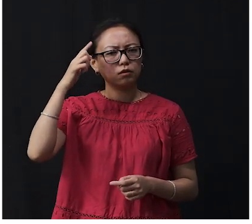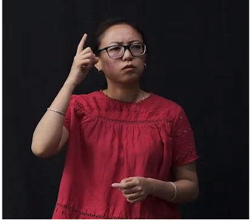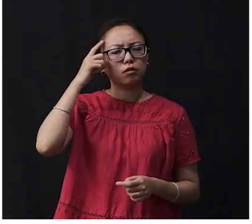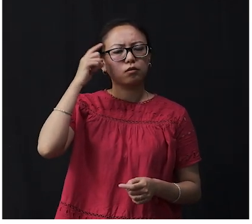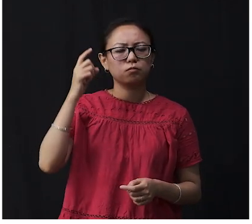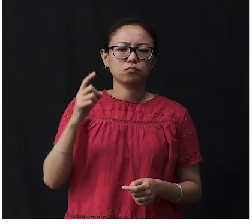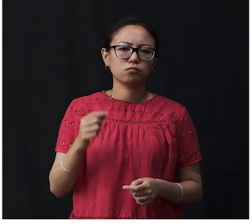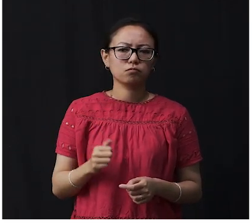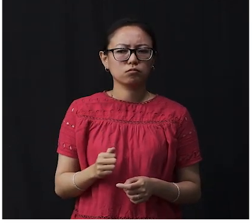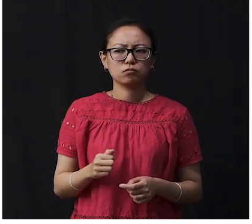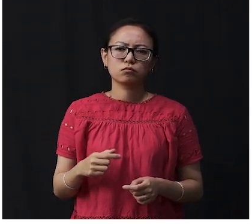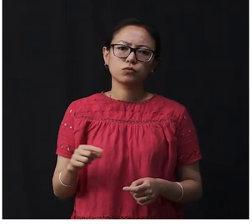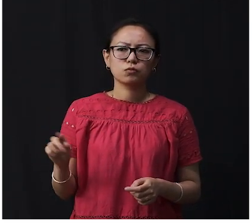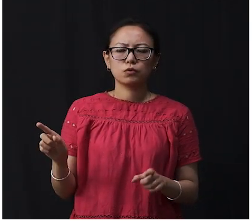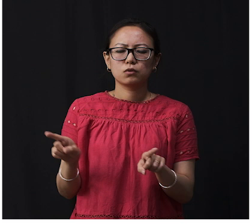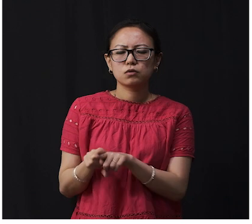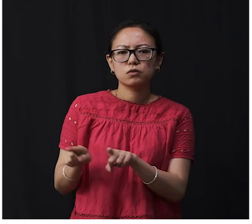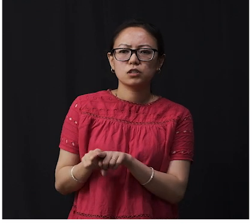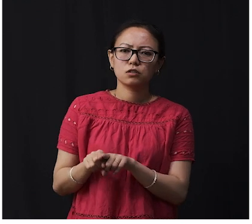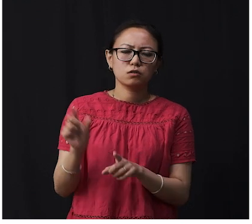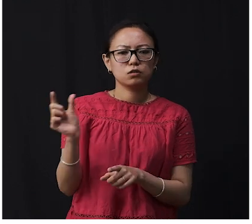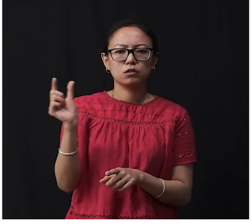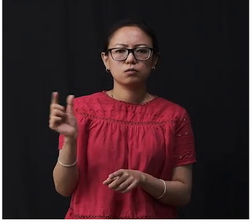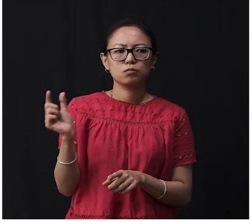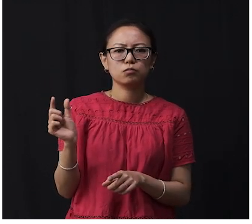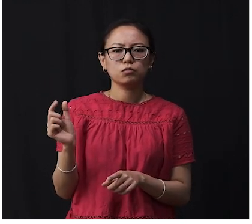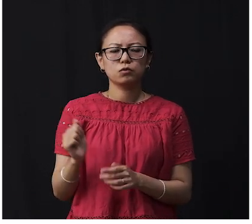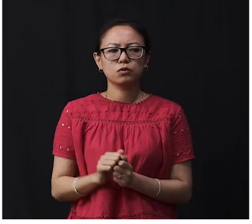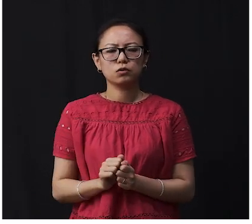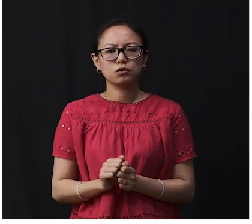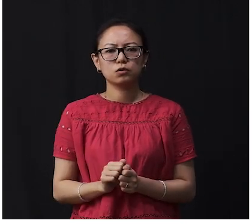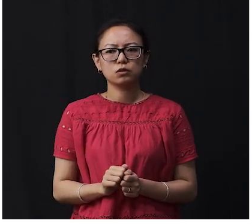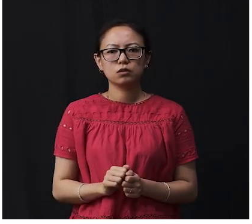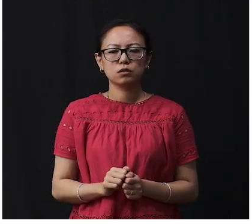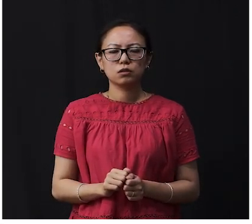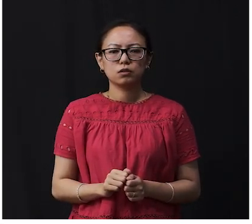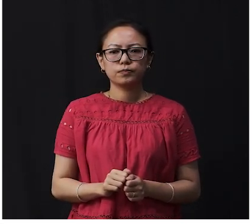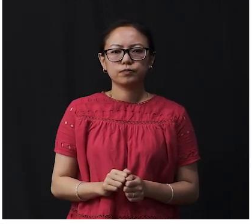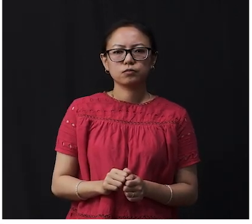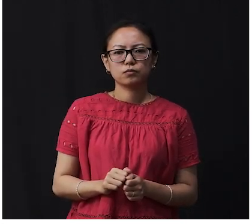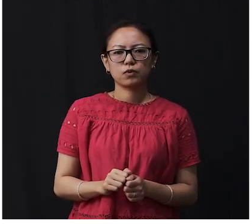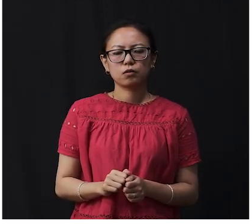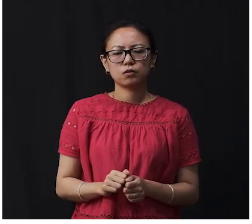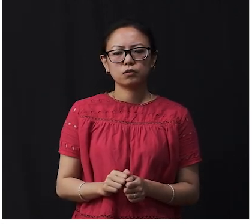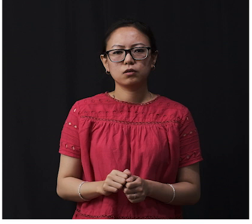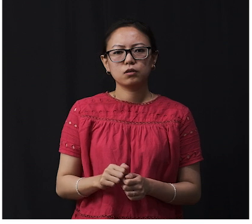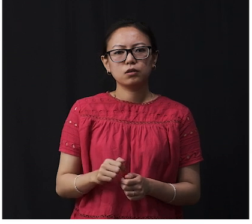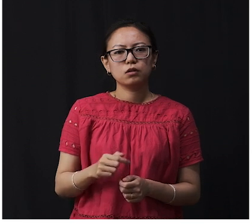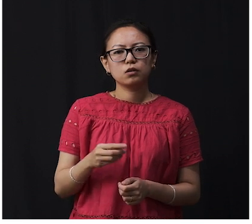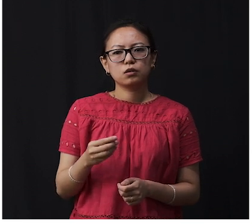said, I will do the same like the cow does. So I will use my tail to chase away the flies as